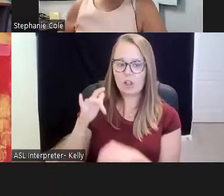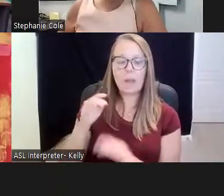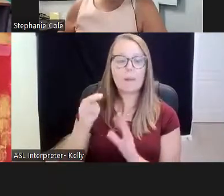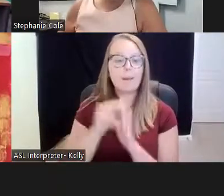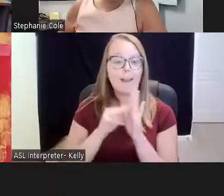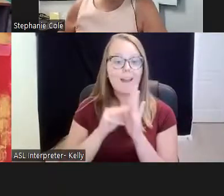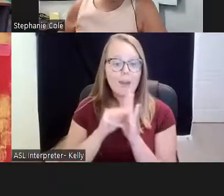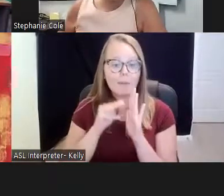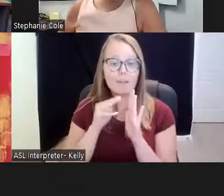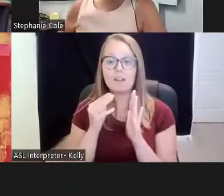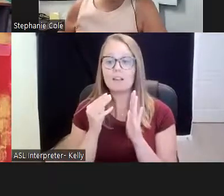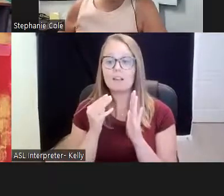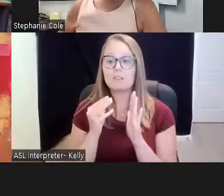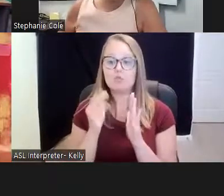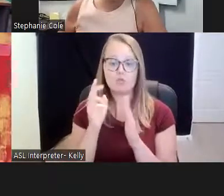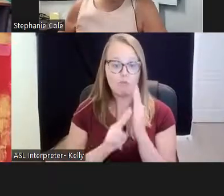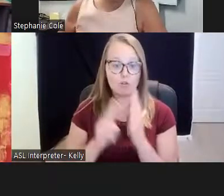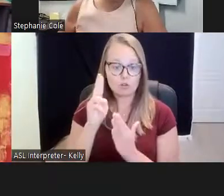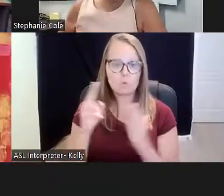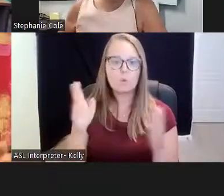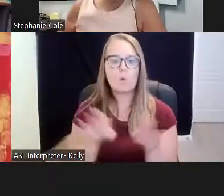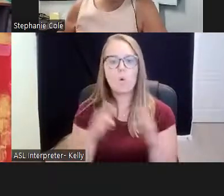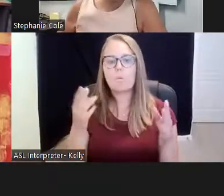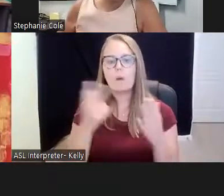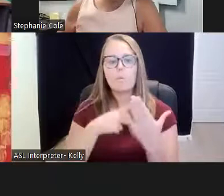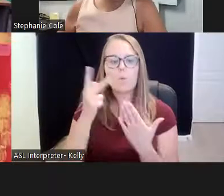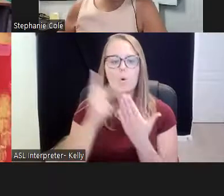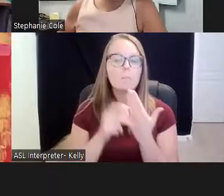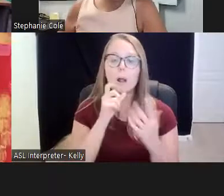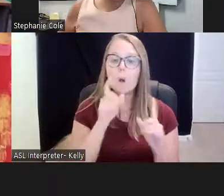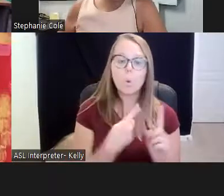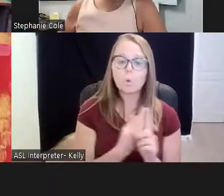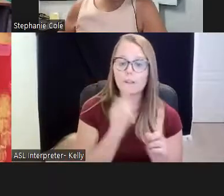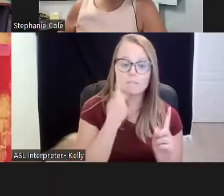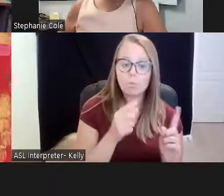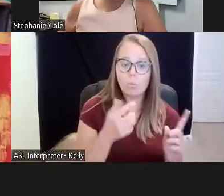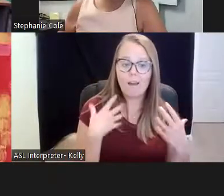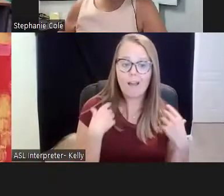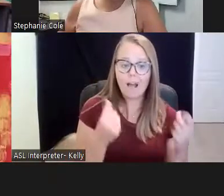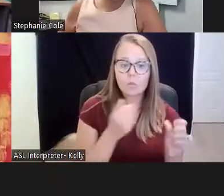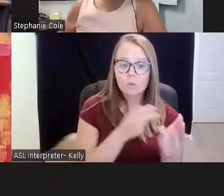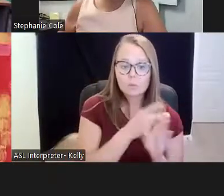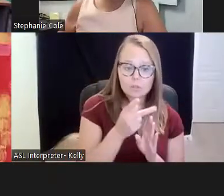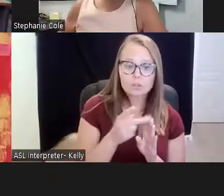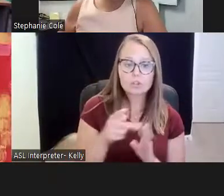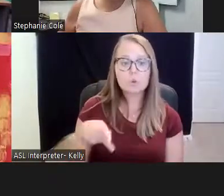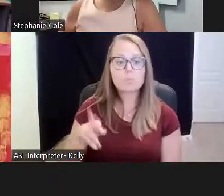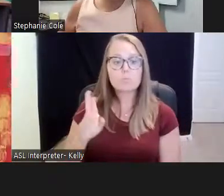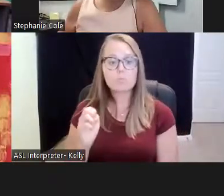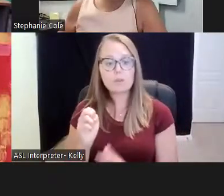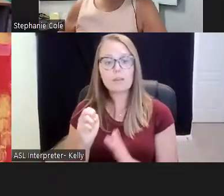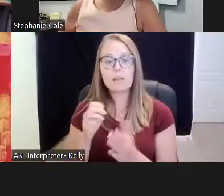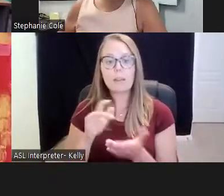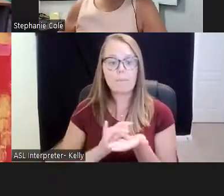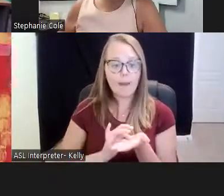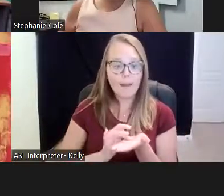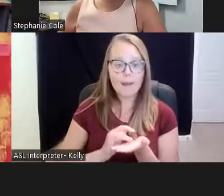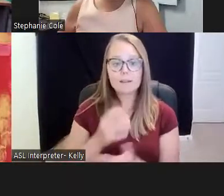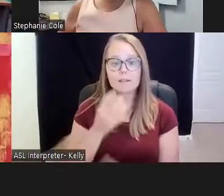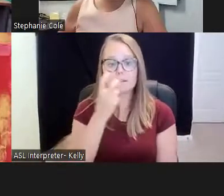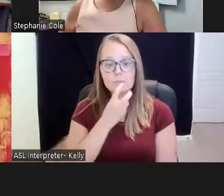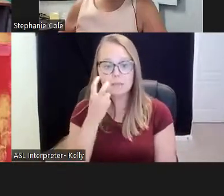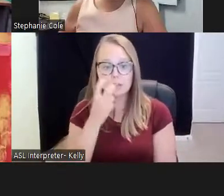University, we opened a program not just for health professionals, pre-med students, speech therapy, but also just